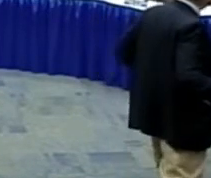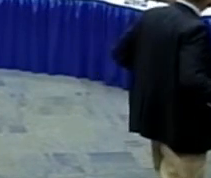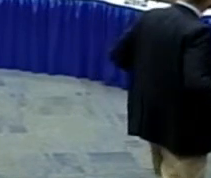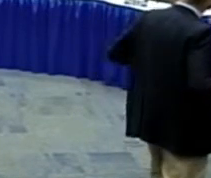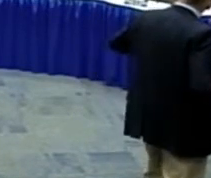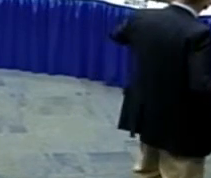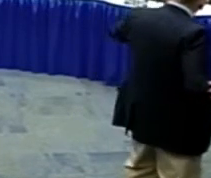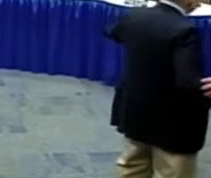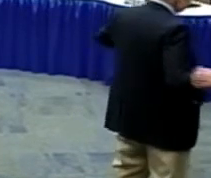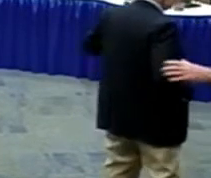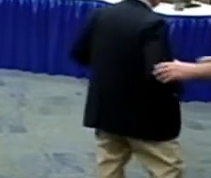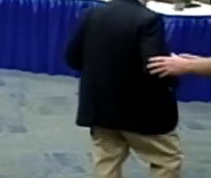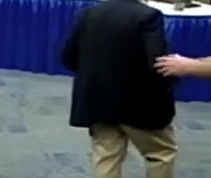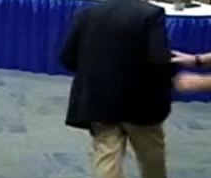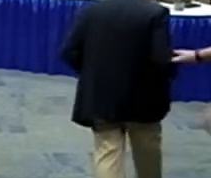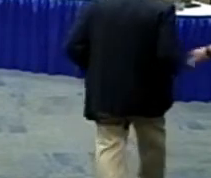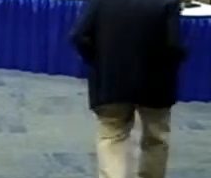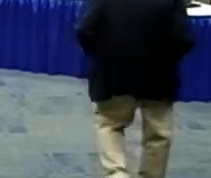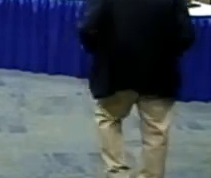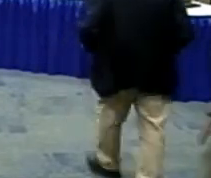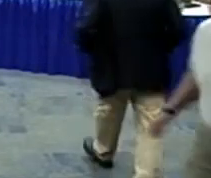Just a little loud.